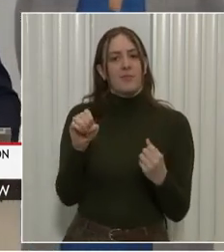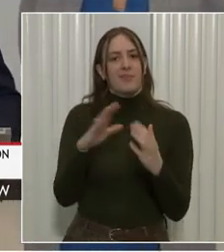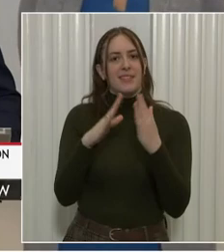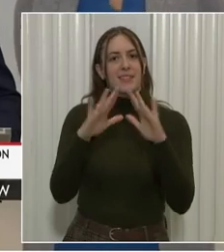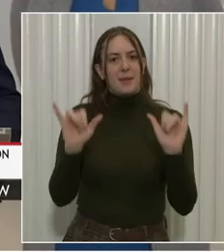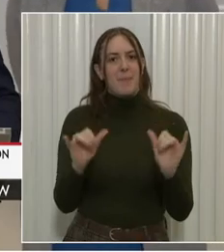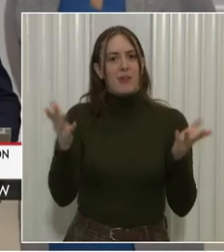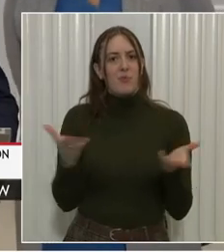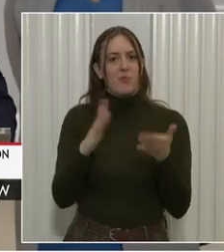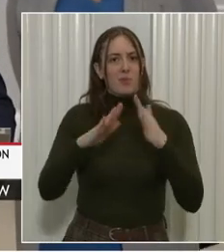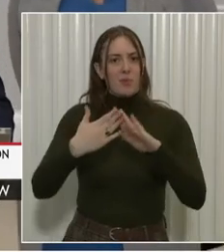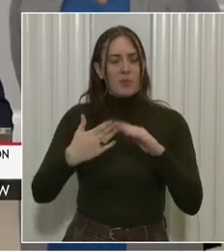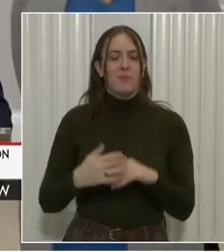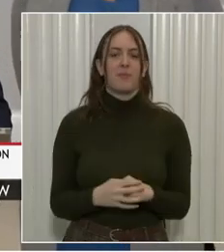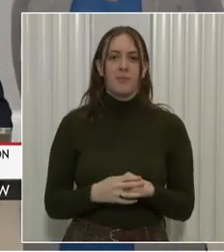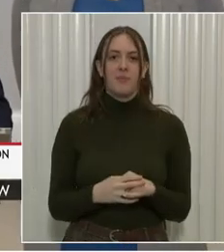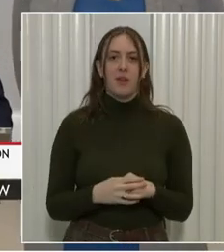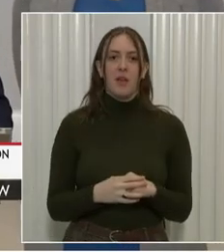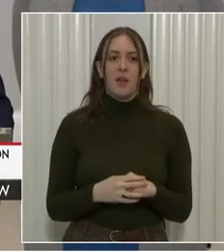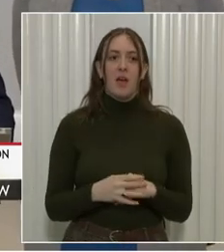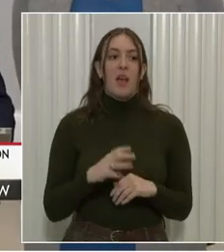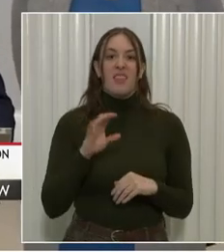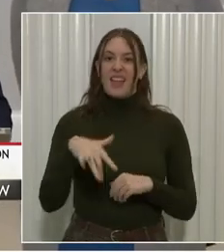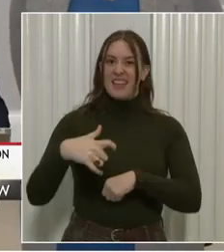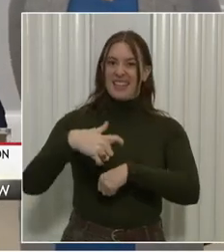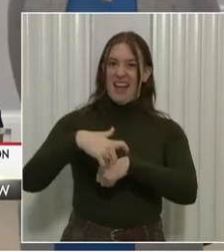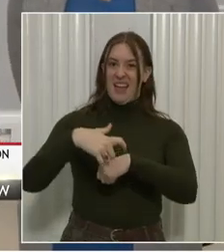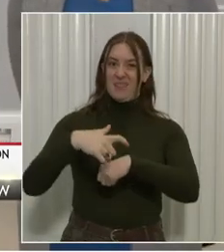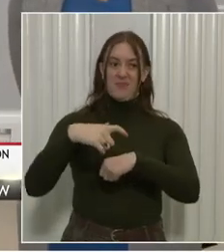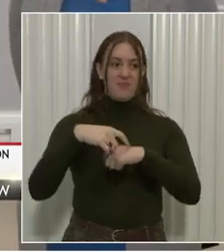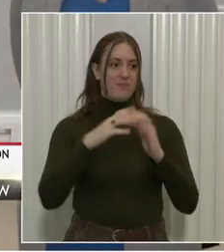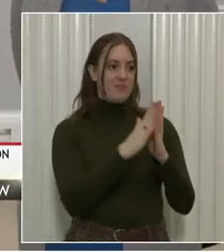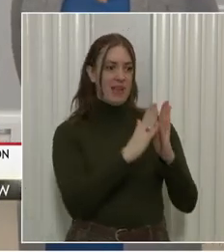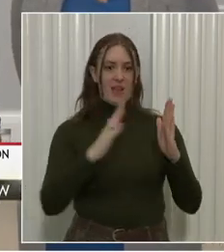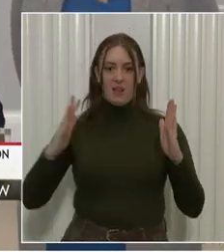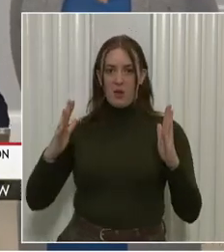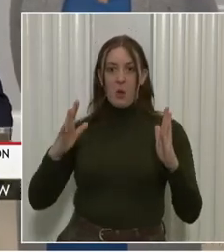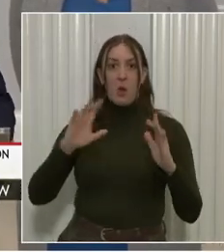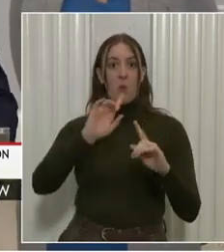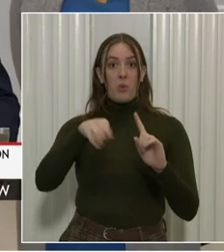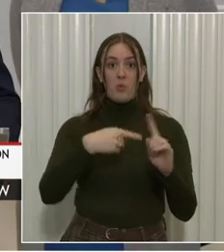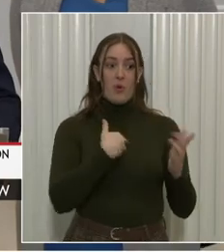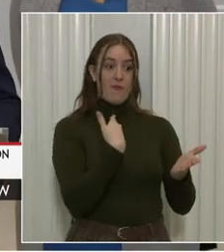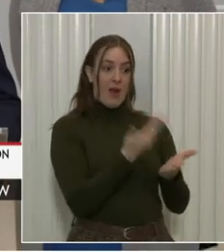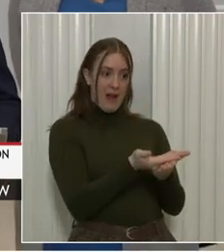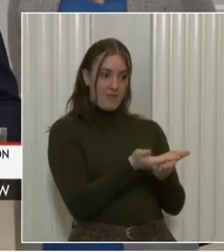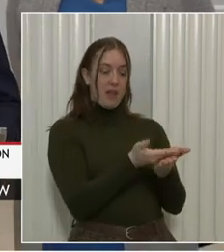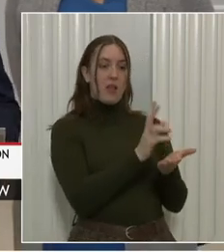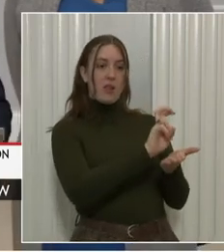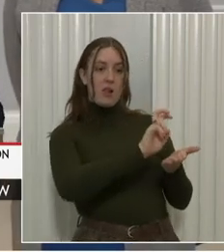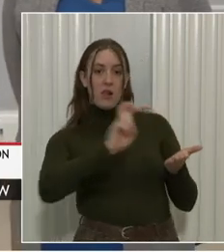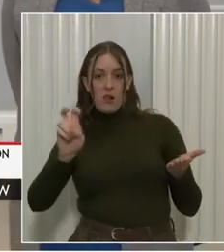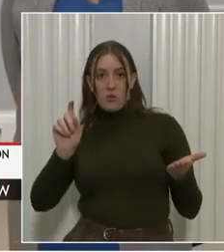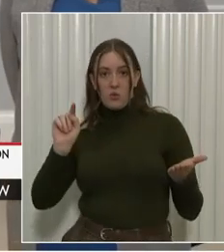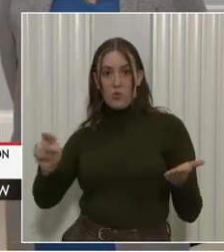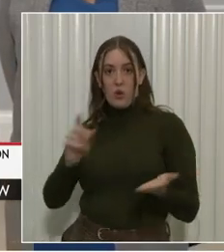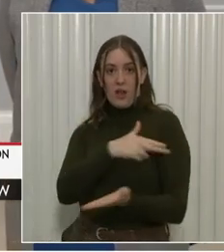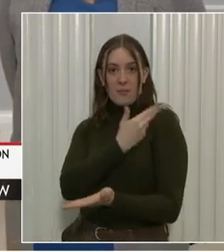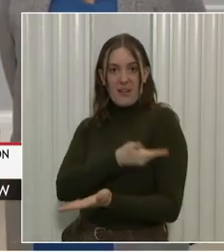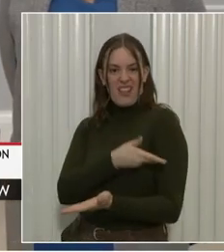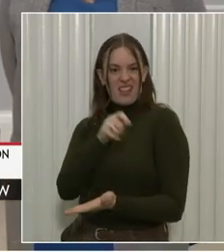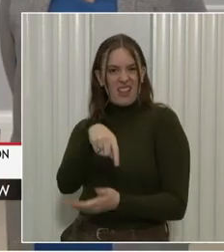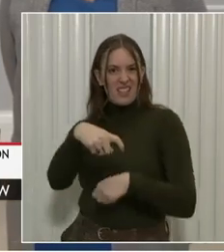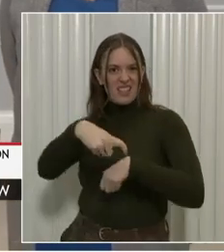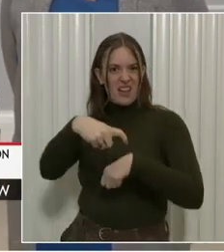we arrive until we deliver a patient to the hospital has a very real, very measurable, and profound impact on patient